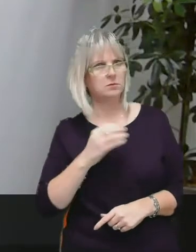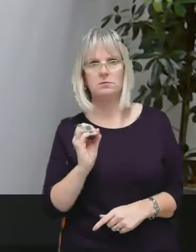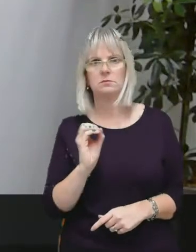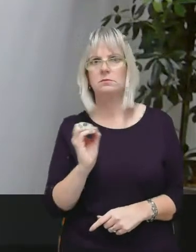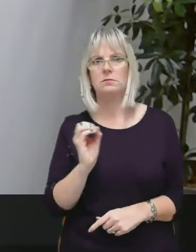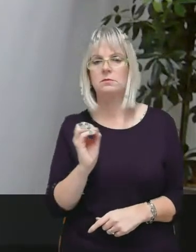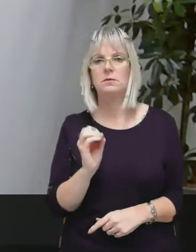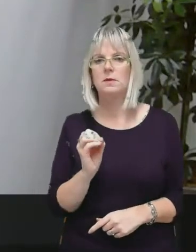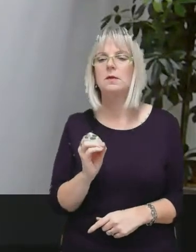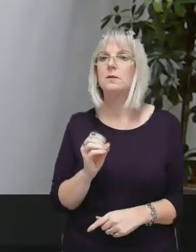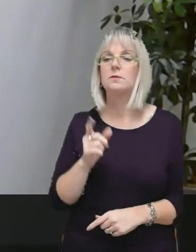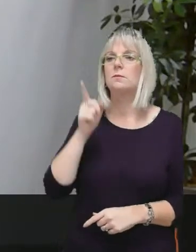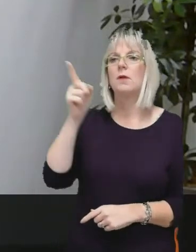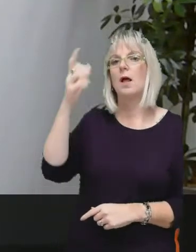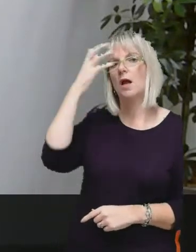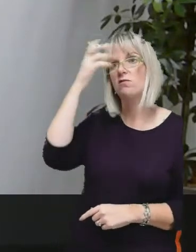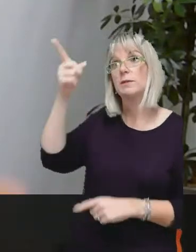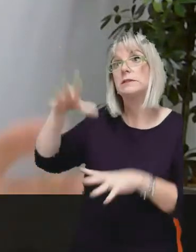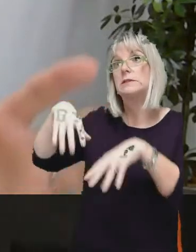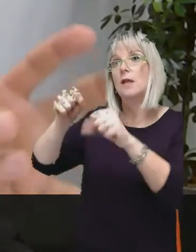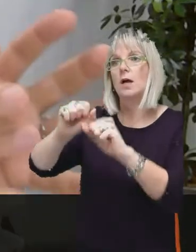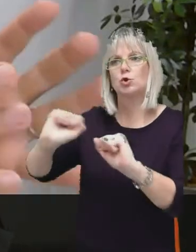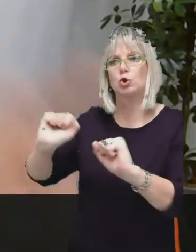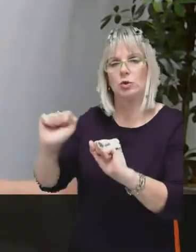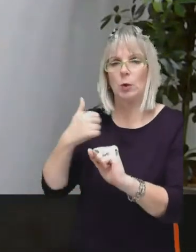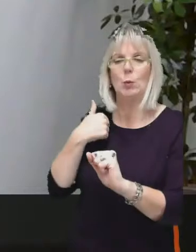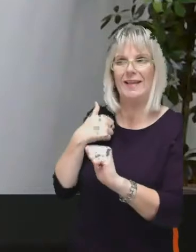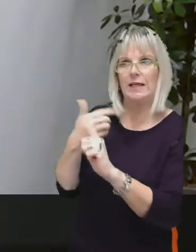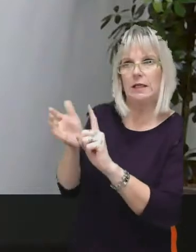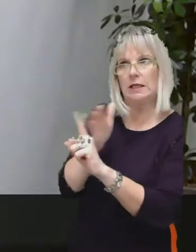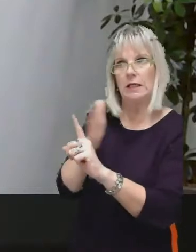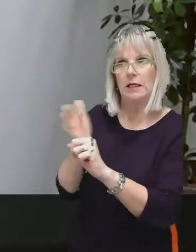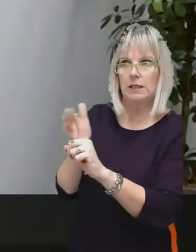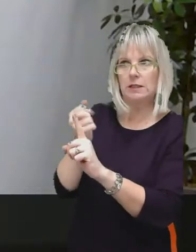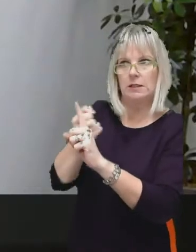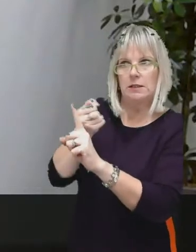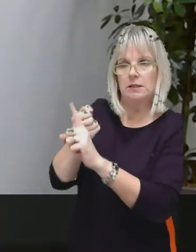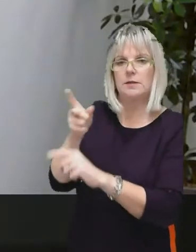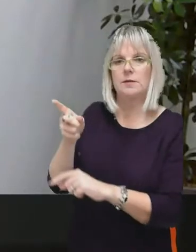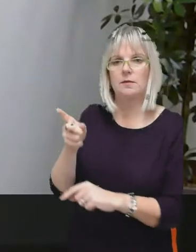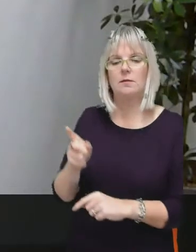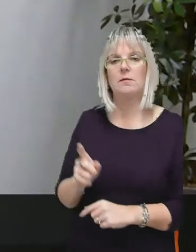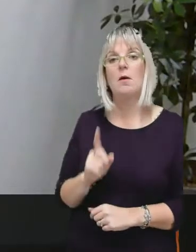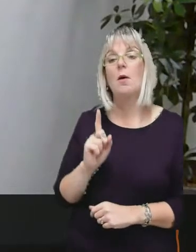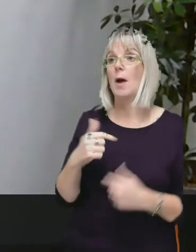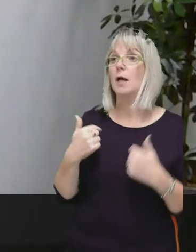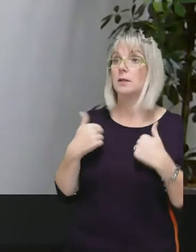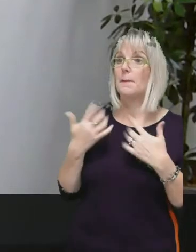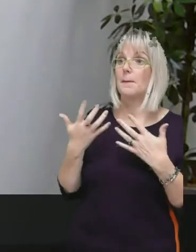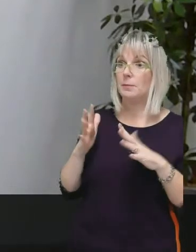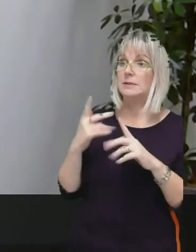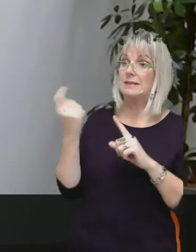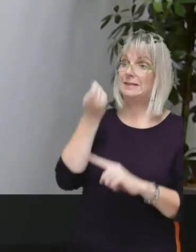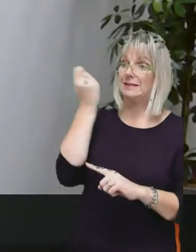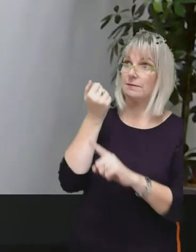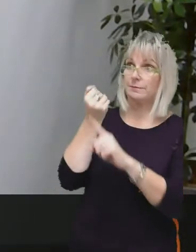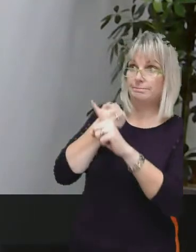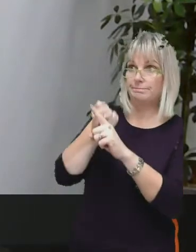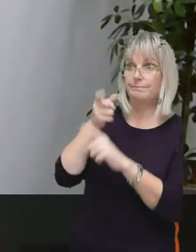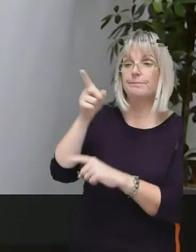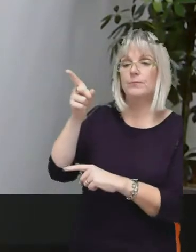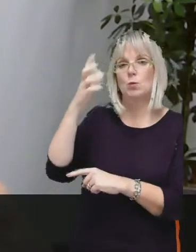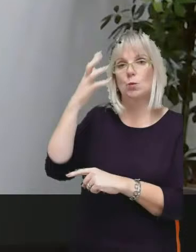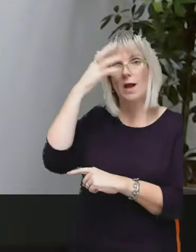trying to persuade them to bring that in, even though they've agreed to do so. Well, we have been successful in persuading the government to make it unlawful